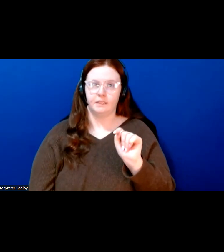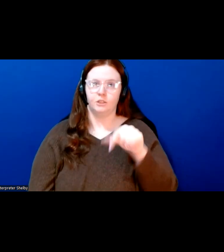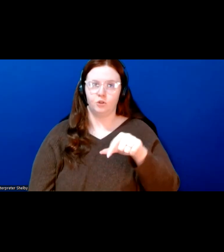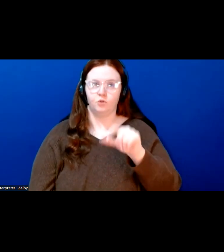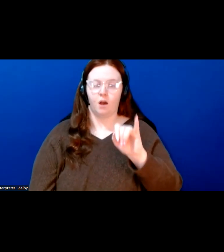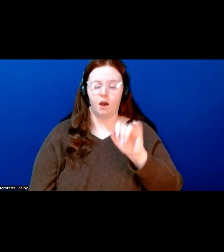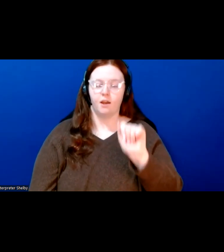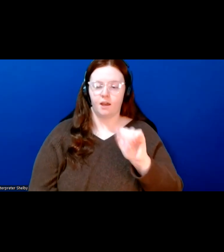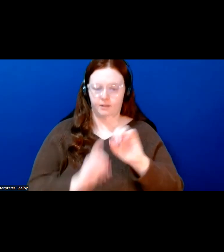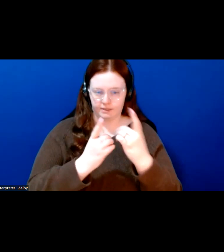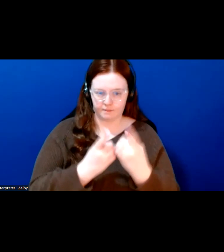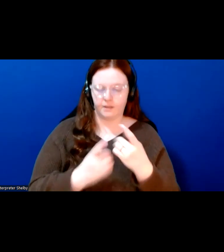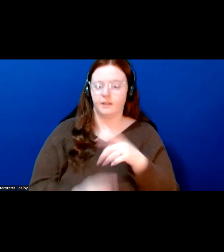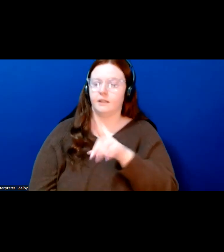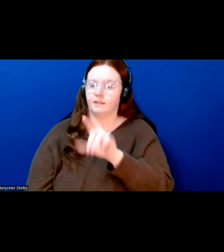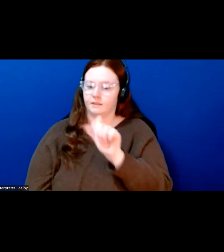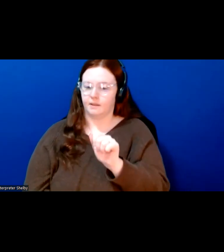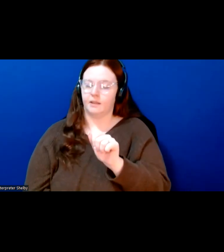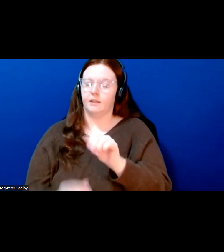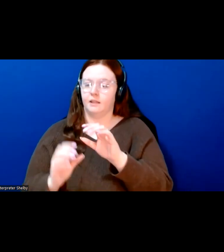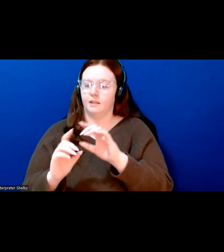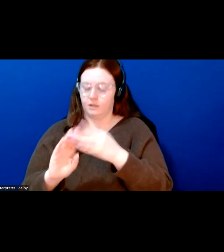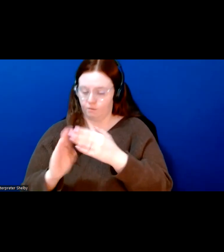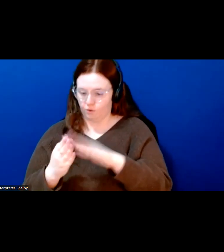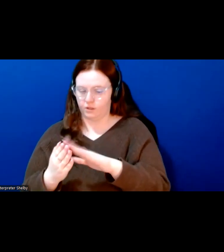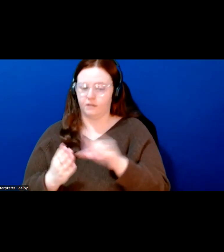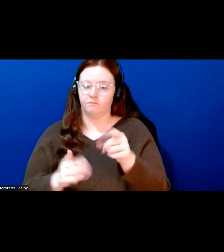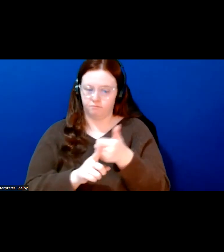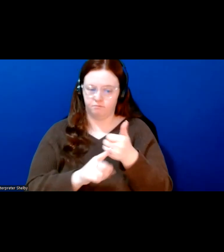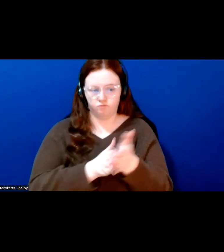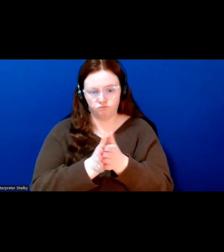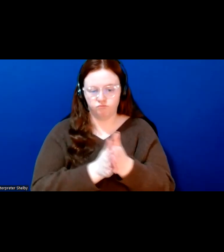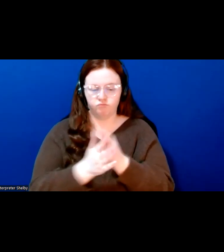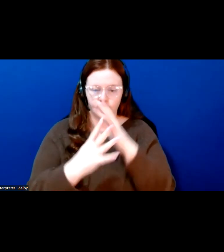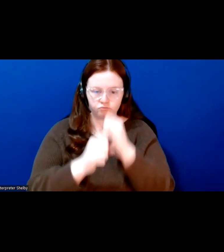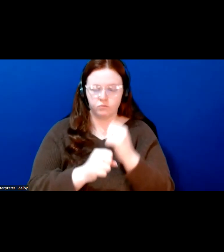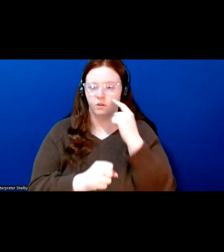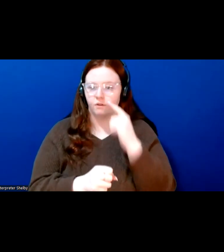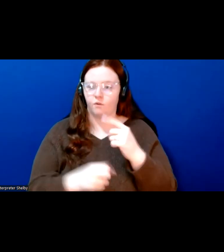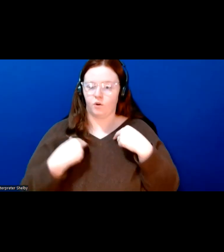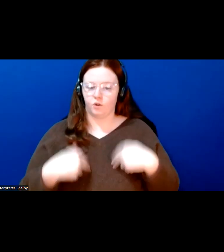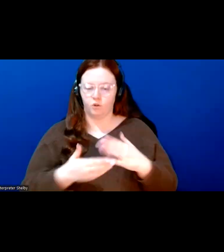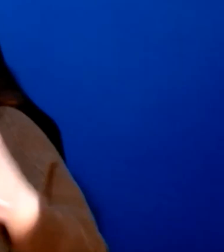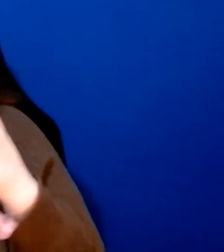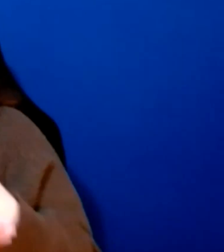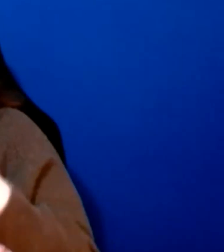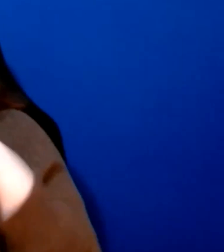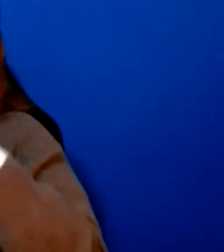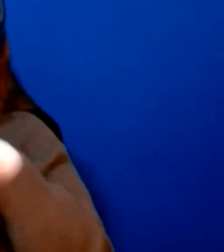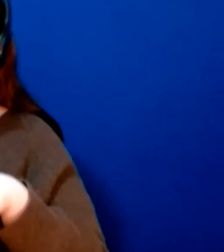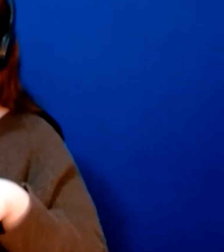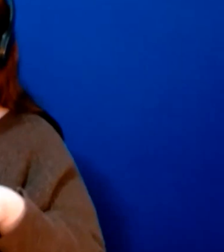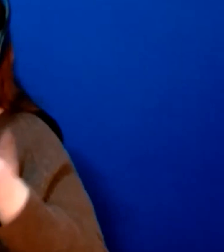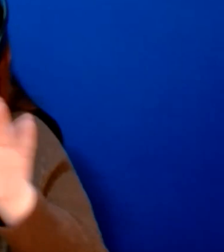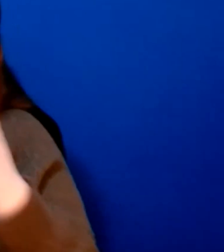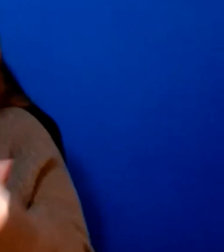disability community, and is passionate about human rights as well as diversity and inclusion. In her spare time, Lee enjoys